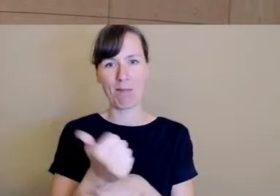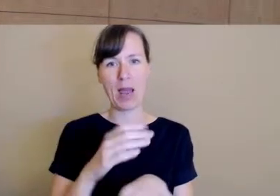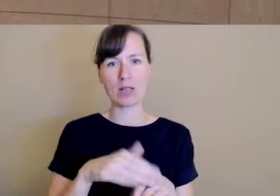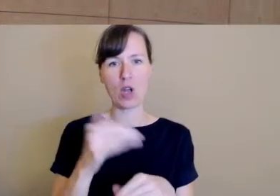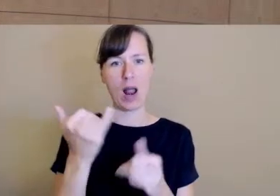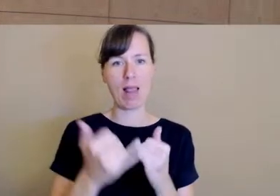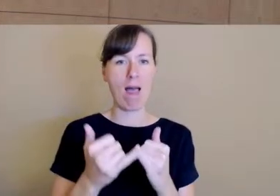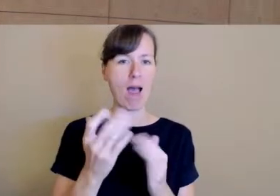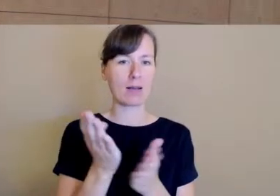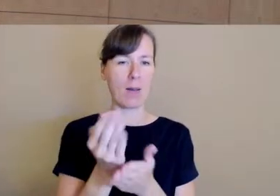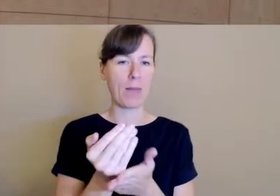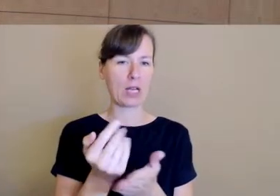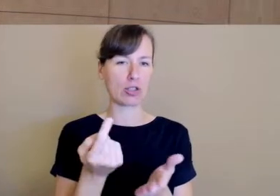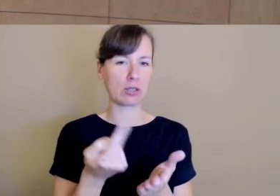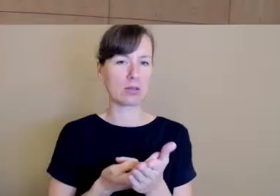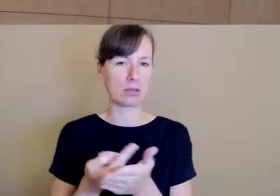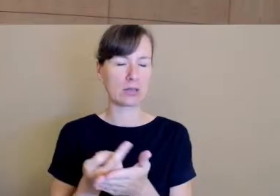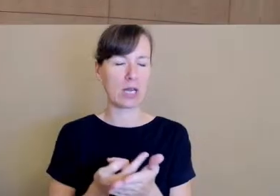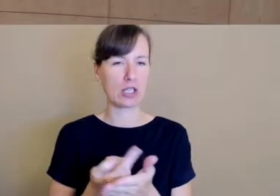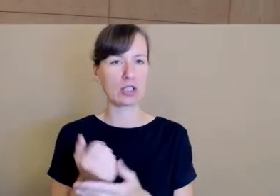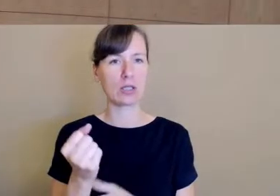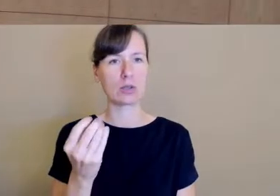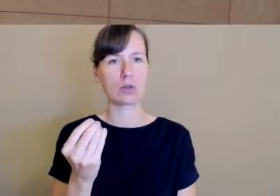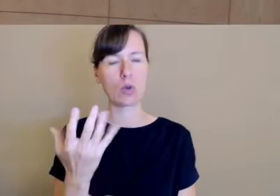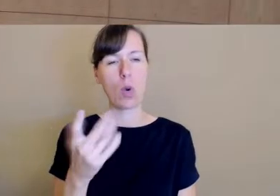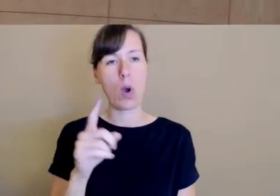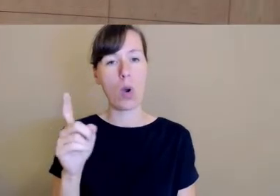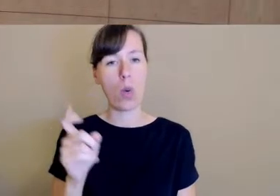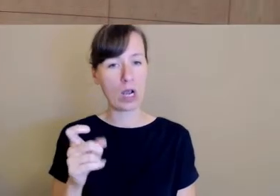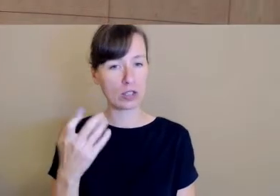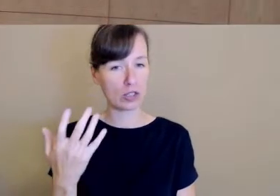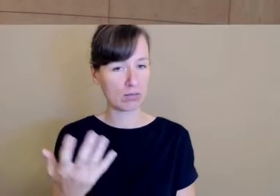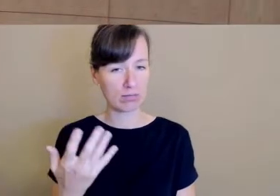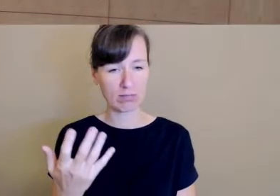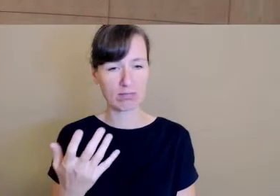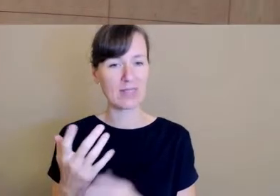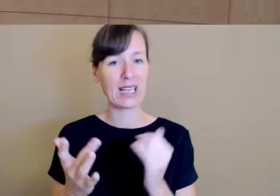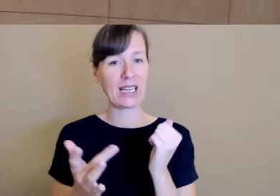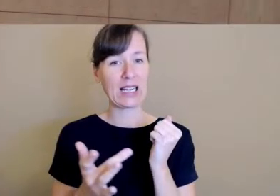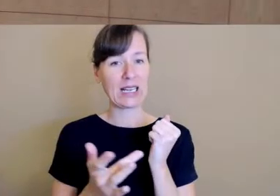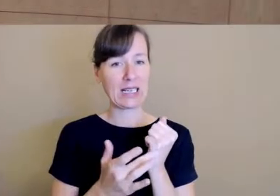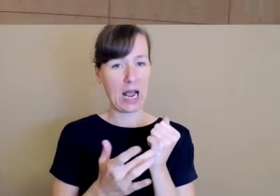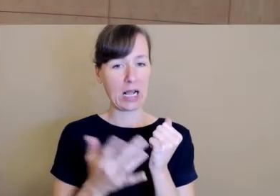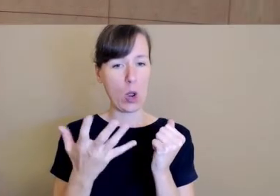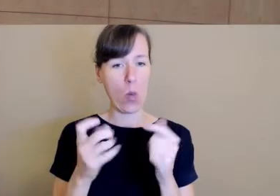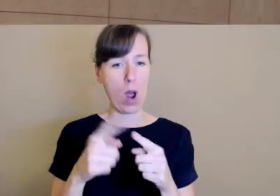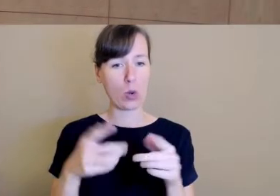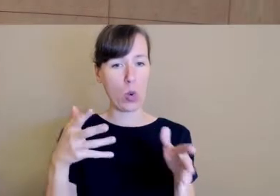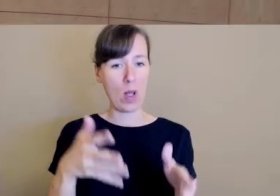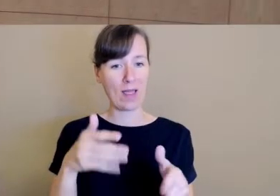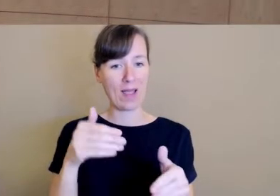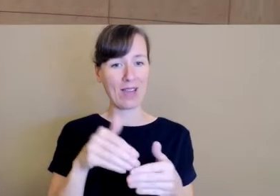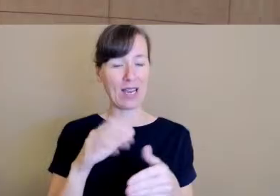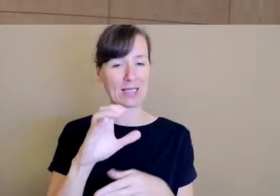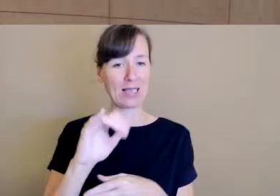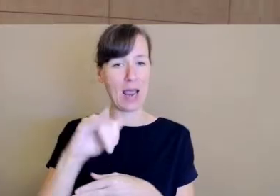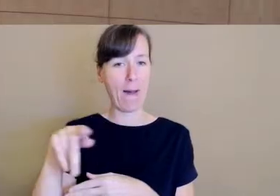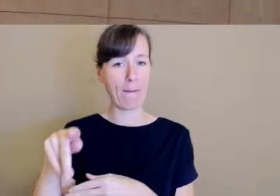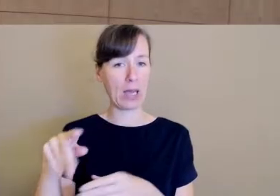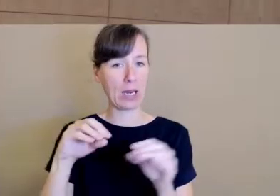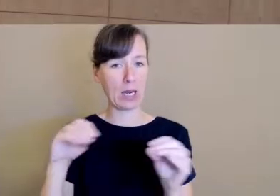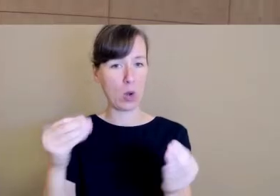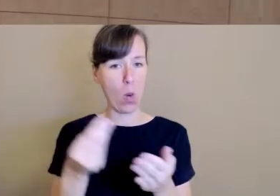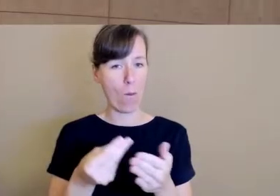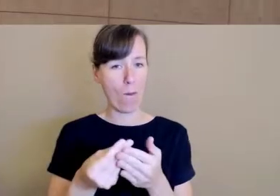And so then the question becomes, one, technically, do you want to leave it in the CIP with no dollars assigned to it?